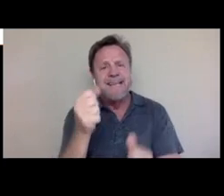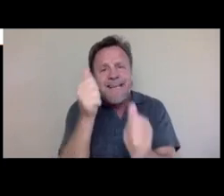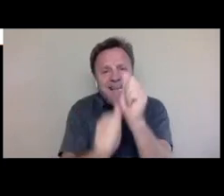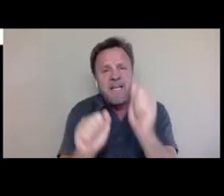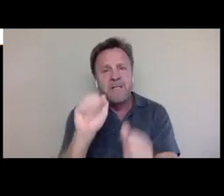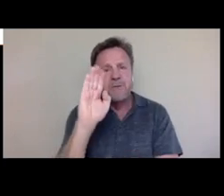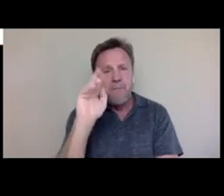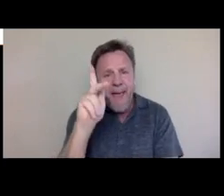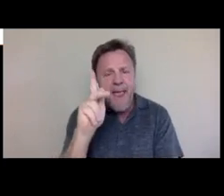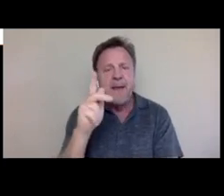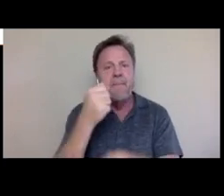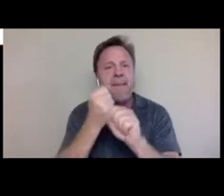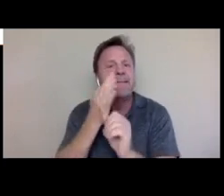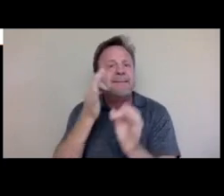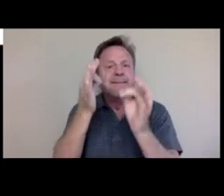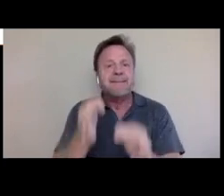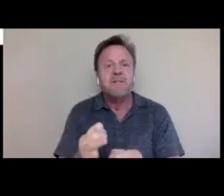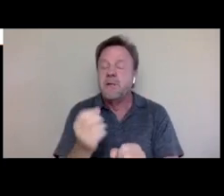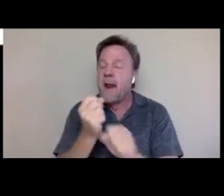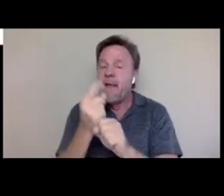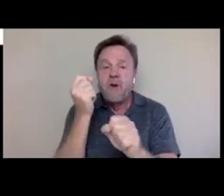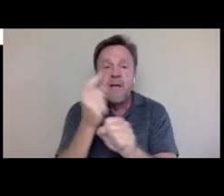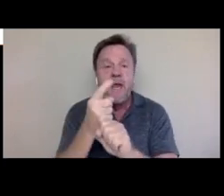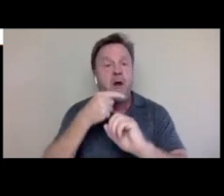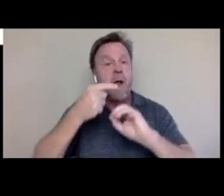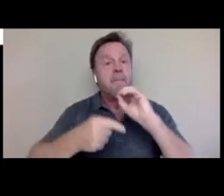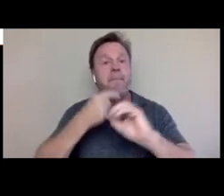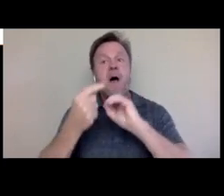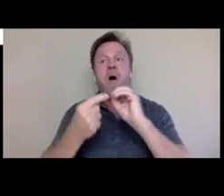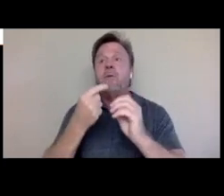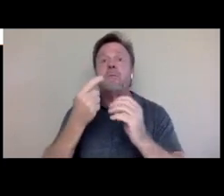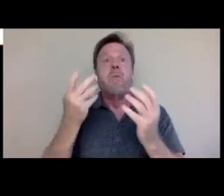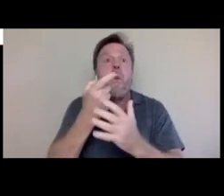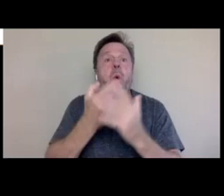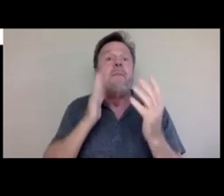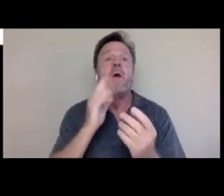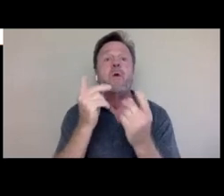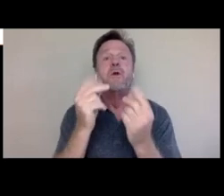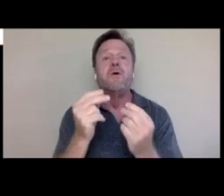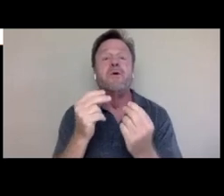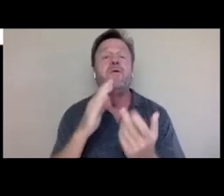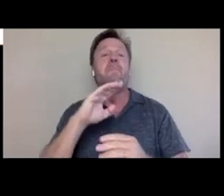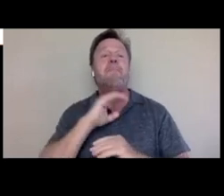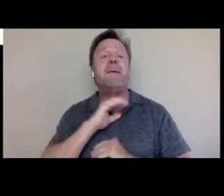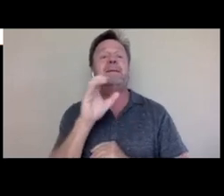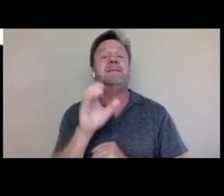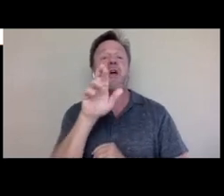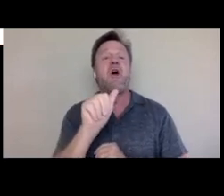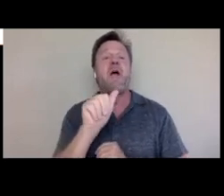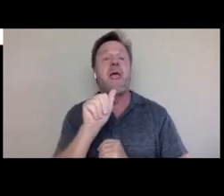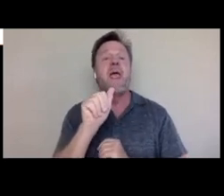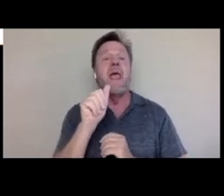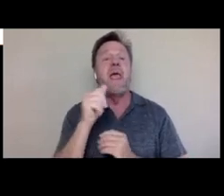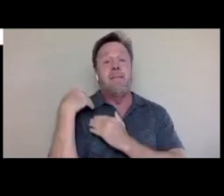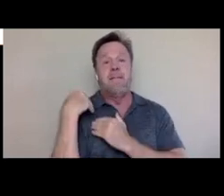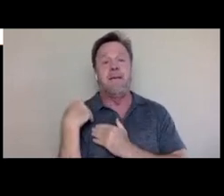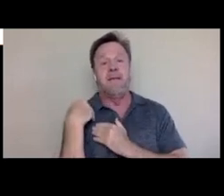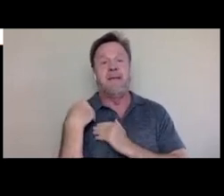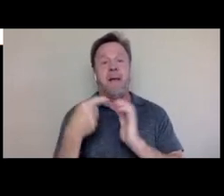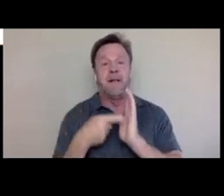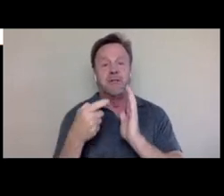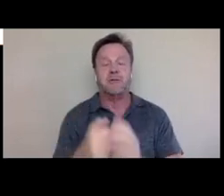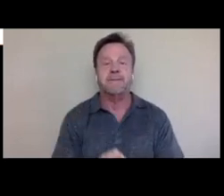decisions every year about what they're going to do to meet CRA obligations. Next slide,